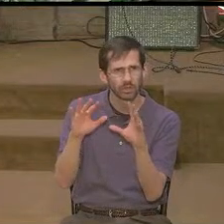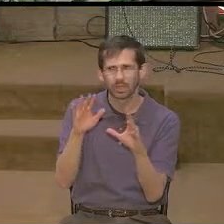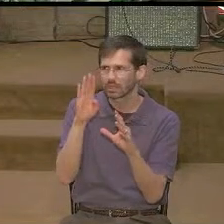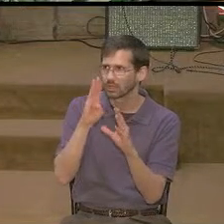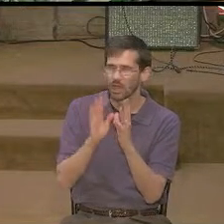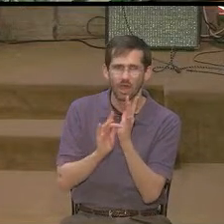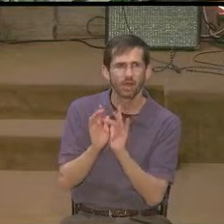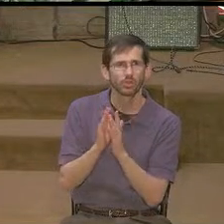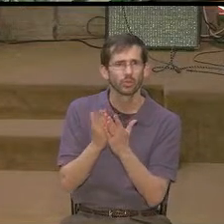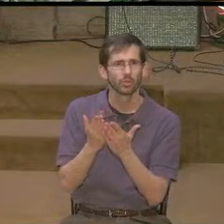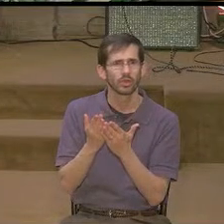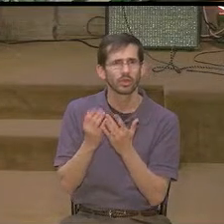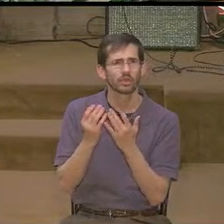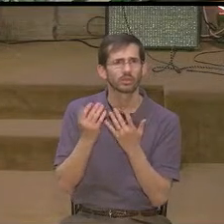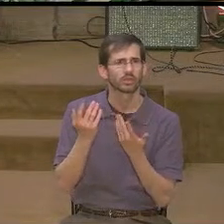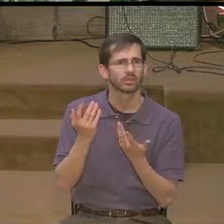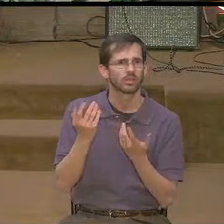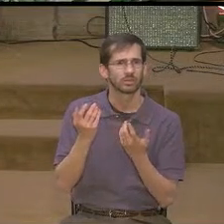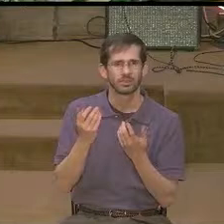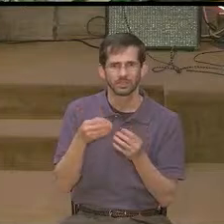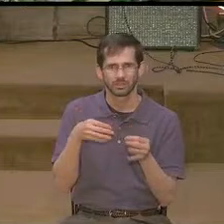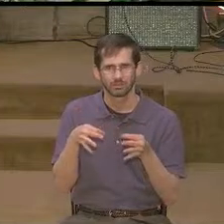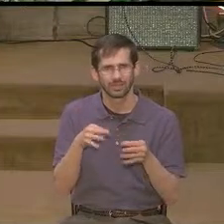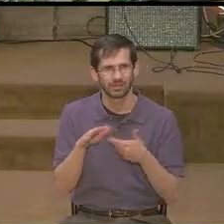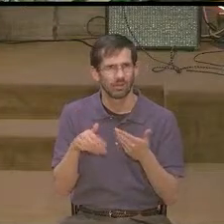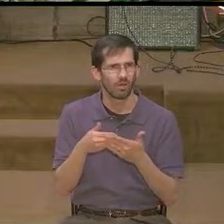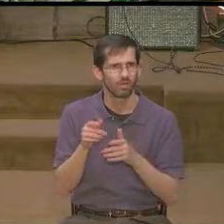now y'all get this, they telling Jesus about Jesus.